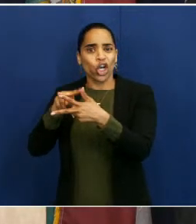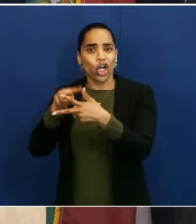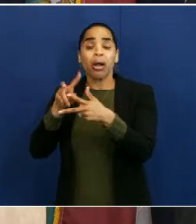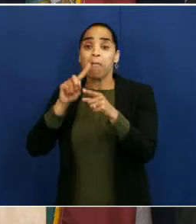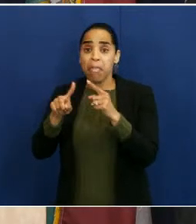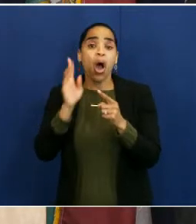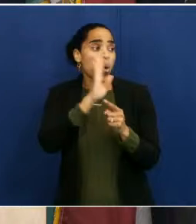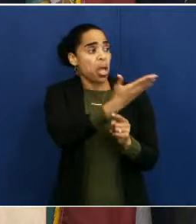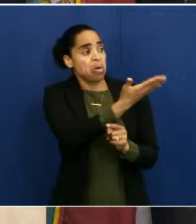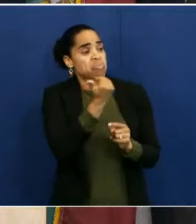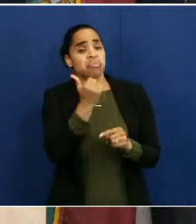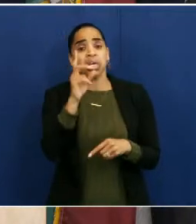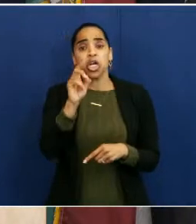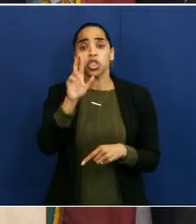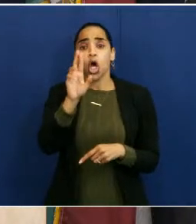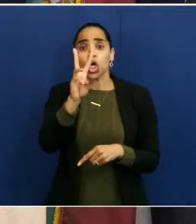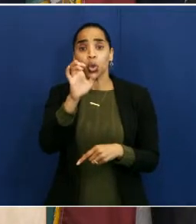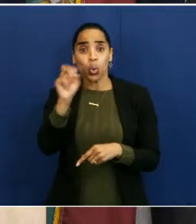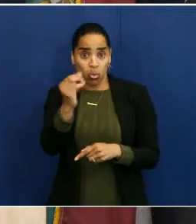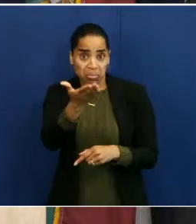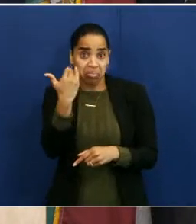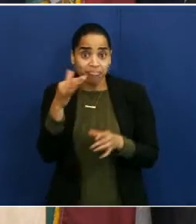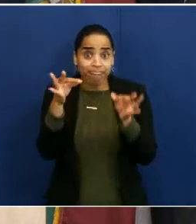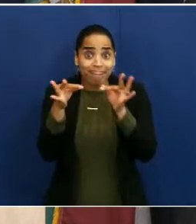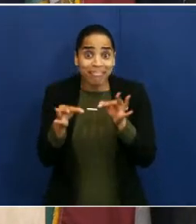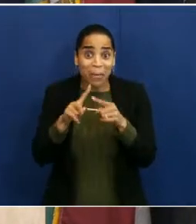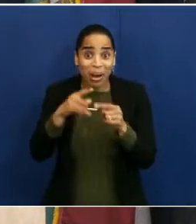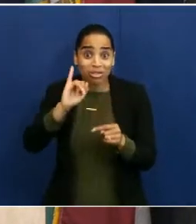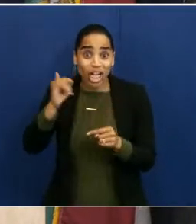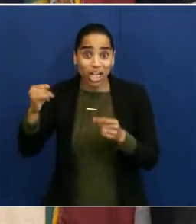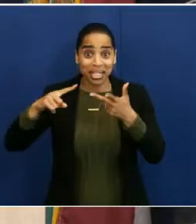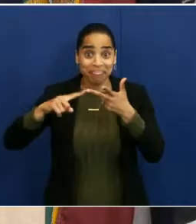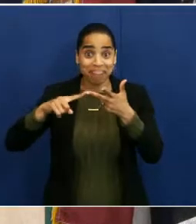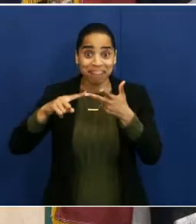have Dr. Wooten just comment on the situation with J&J.